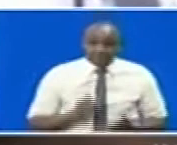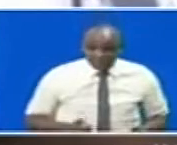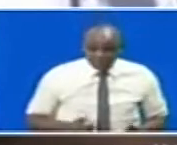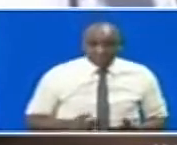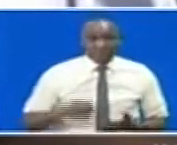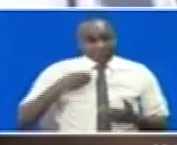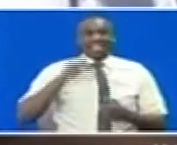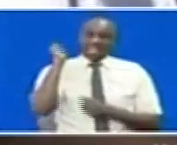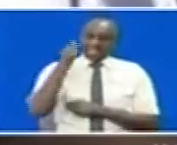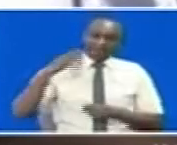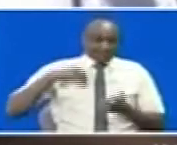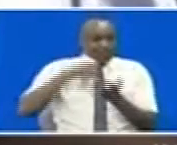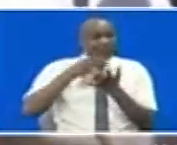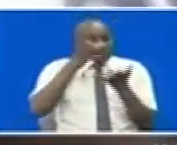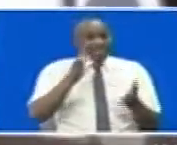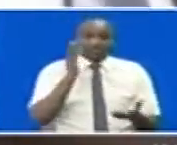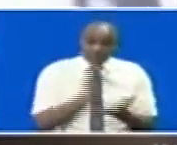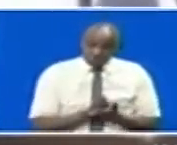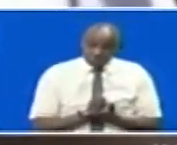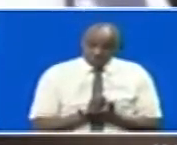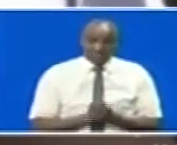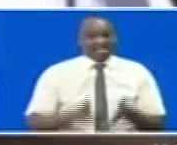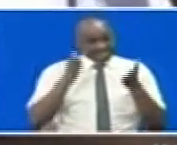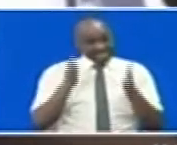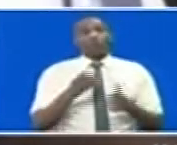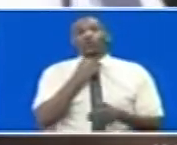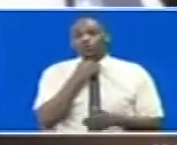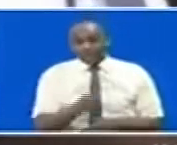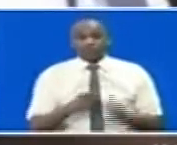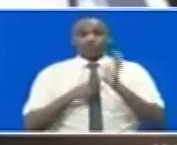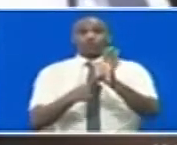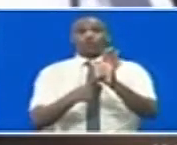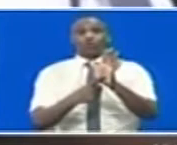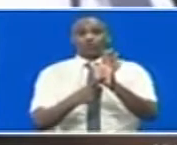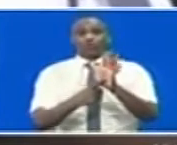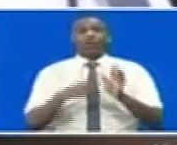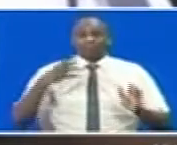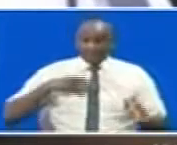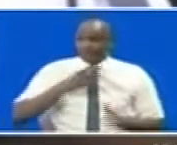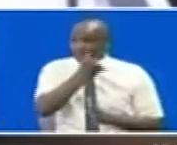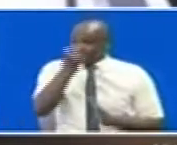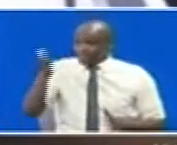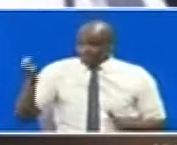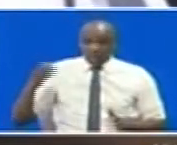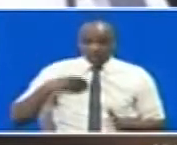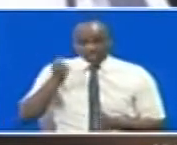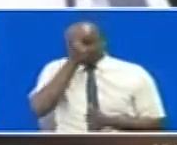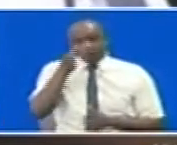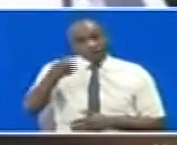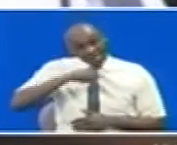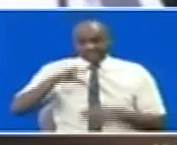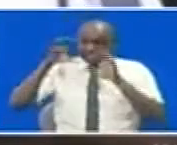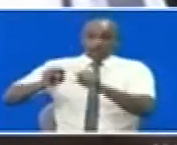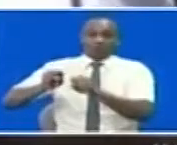ya Wakenya wote, sio? Sasa tunataka kuonyesha, wenye wametuonyesha, wamechukua